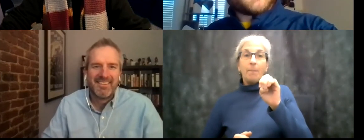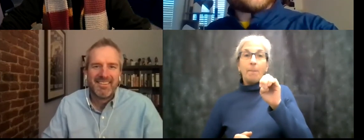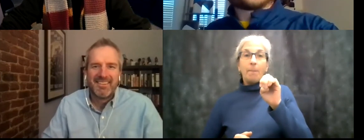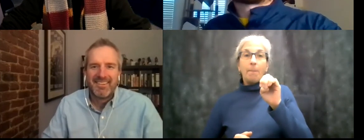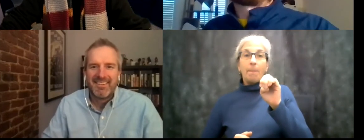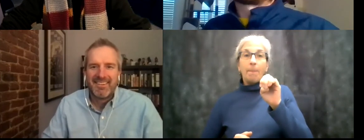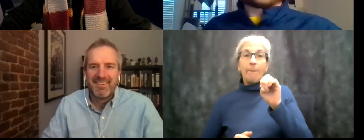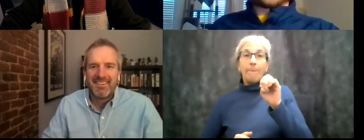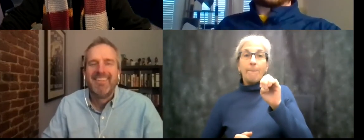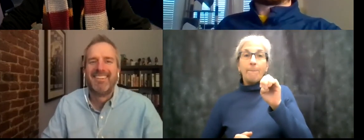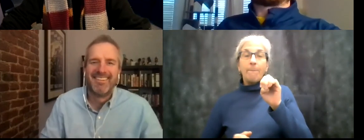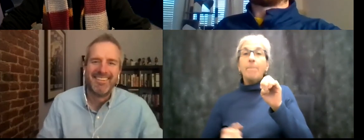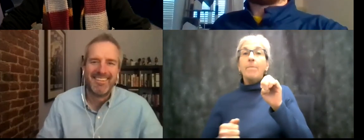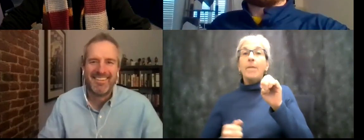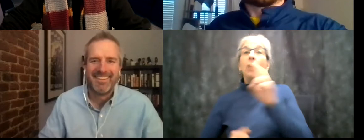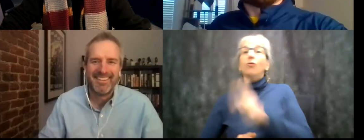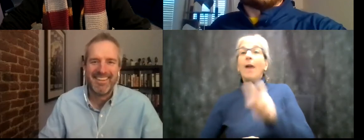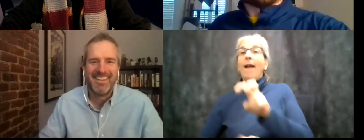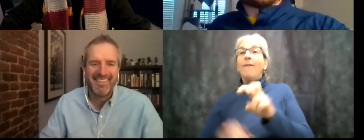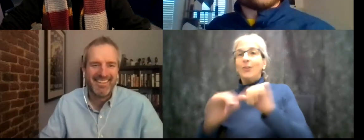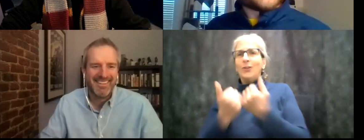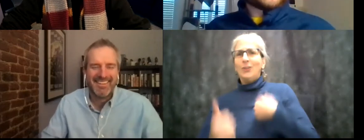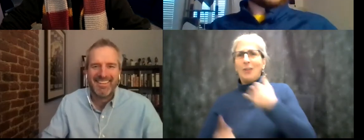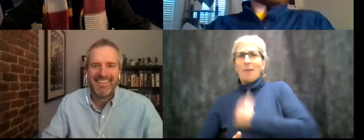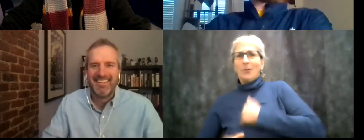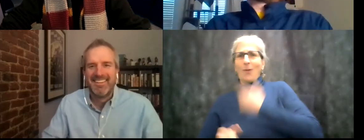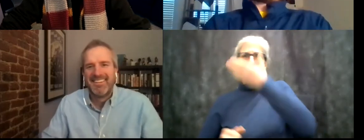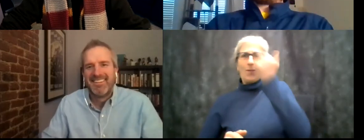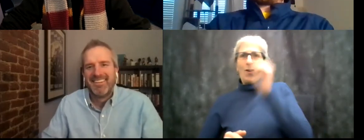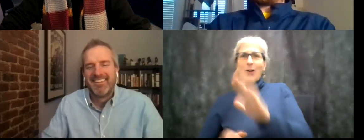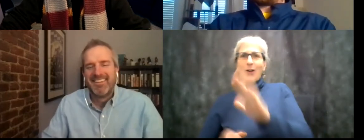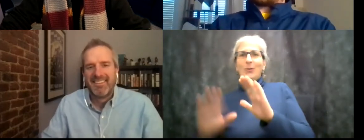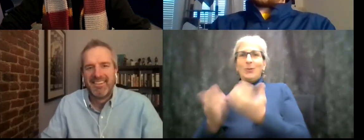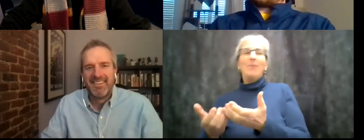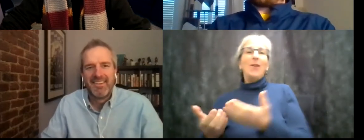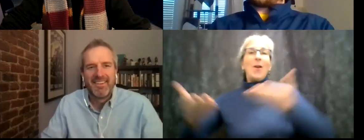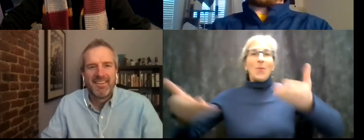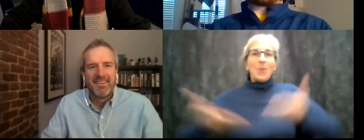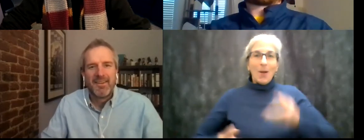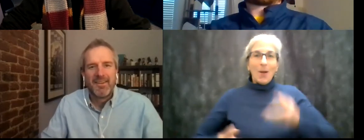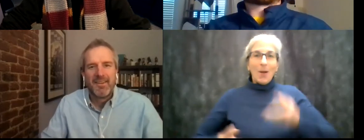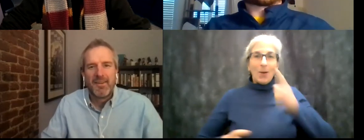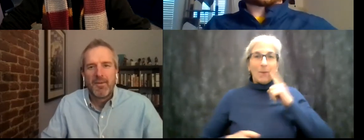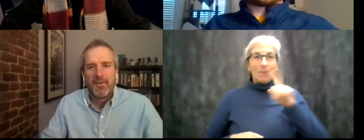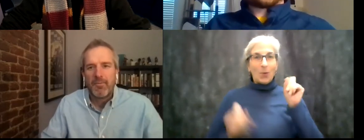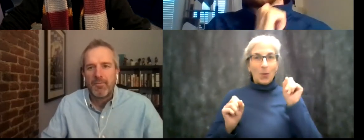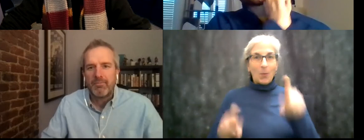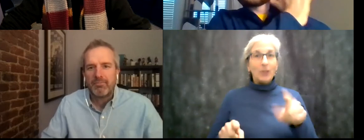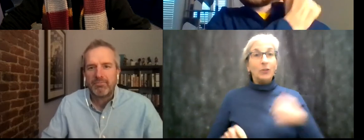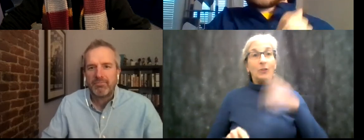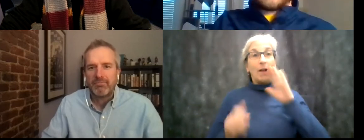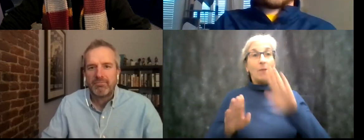What is it? Travel Association. Sorry, Jim. Welcome. For these questions, I will start with